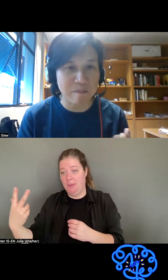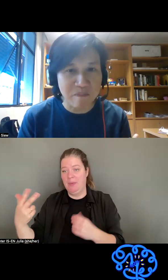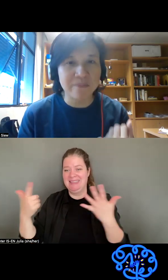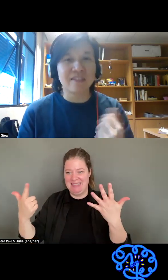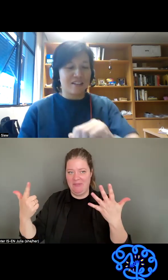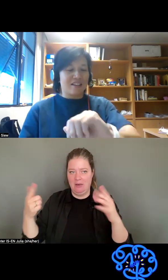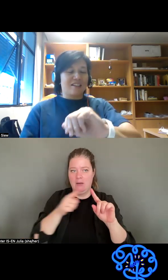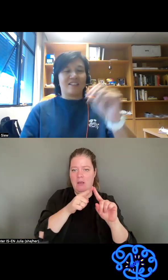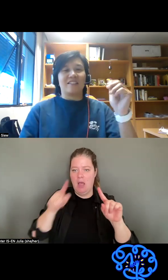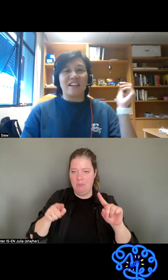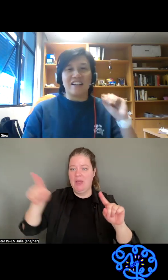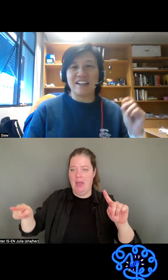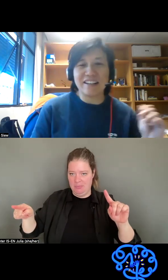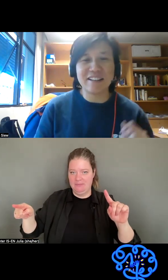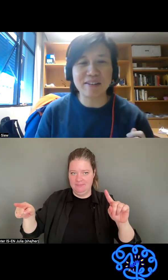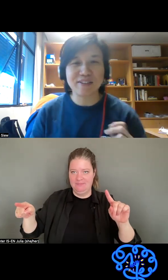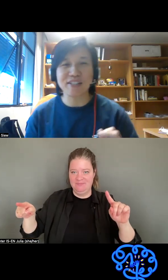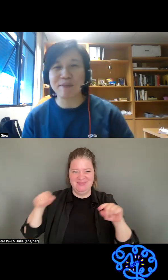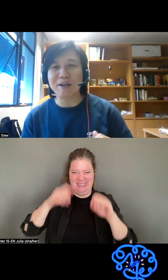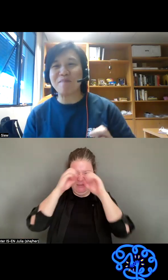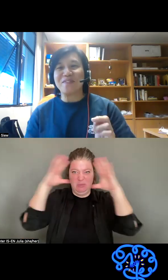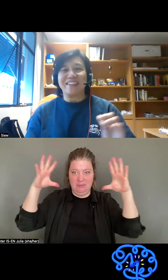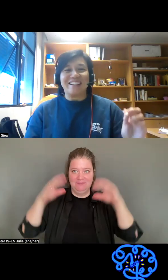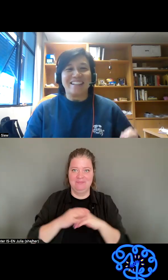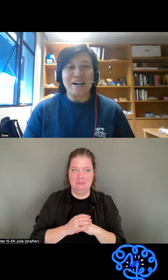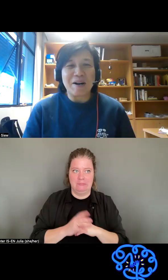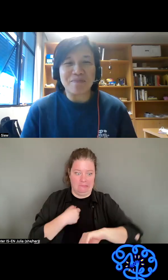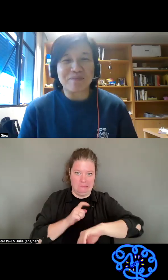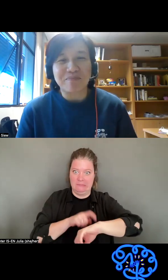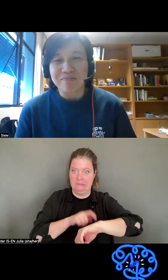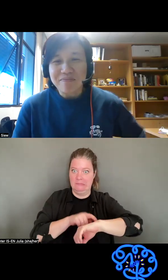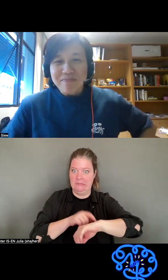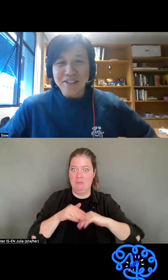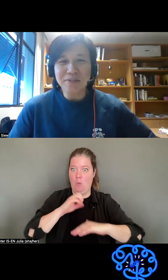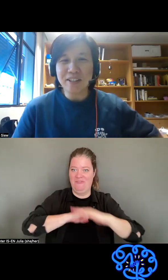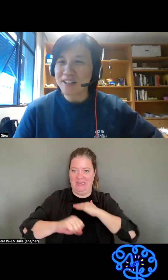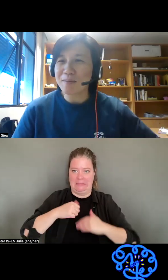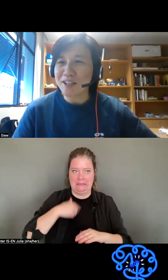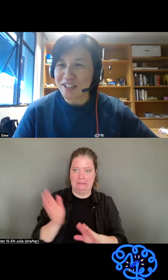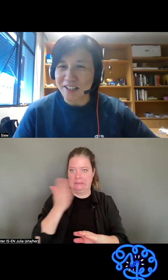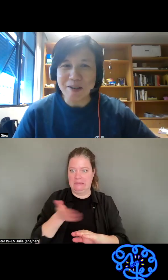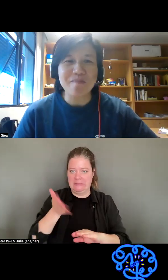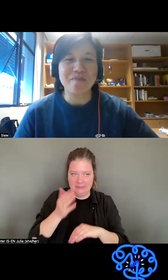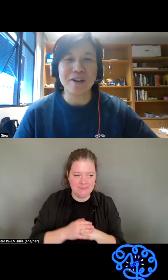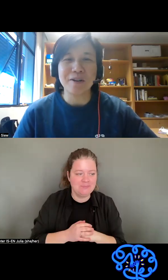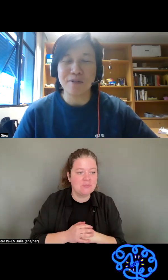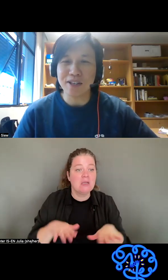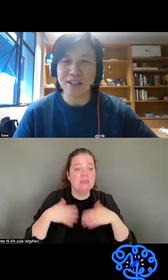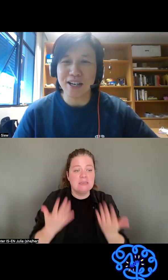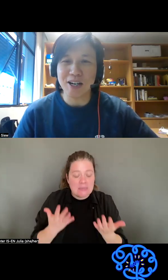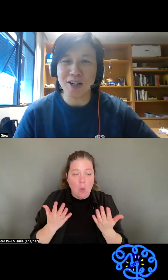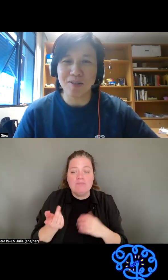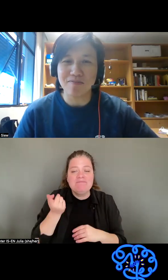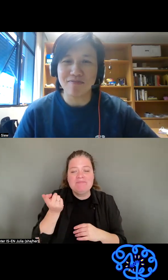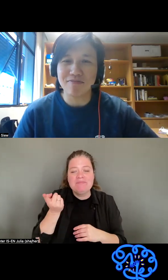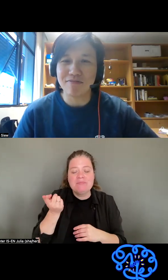idea. Okay, I'll try and speed up. Um, so we did a simulation study where we